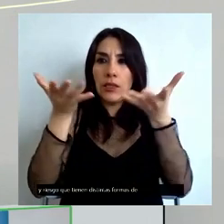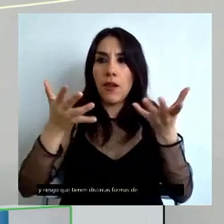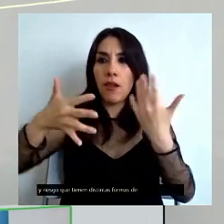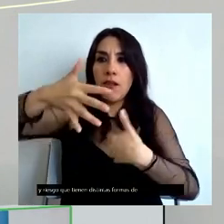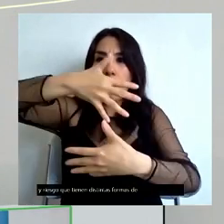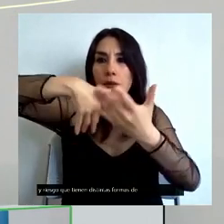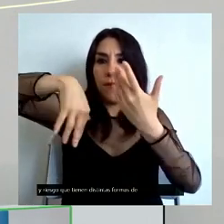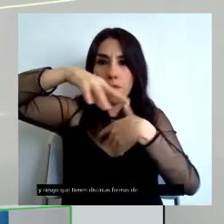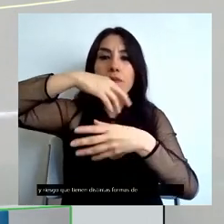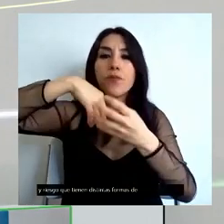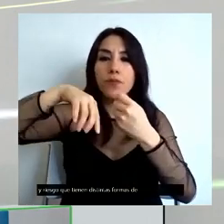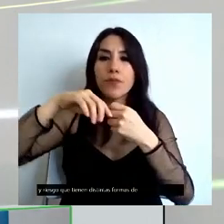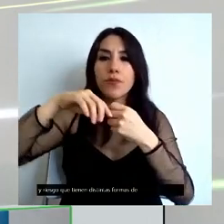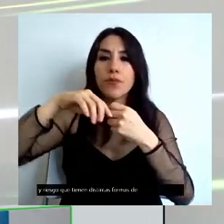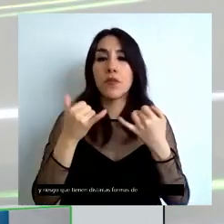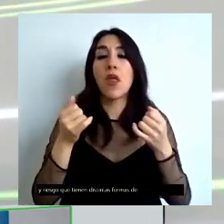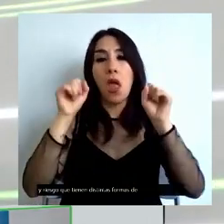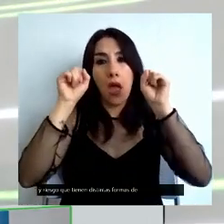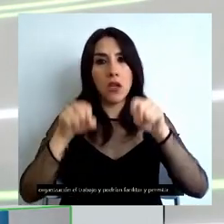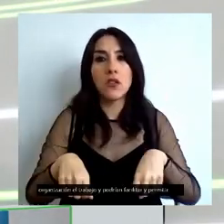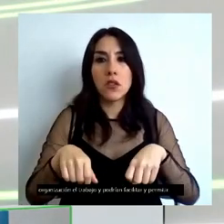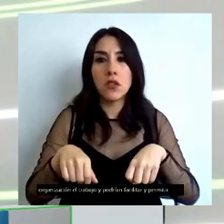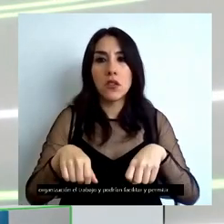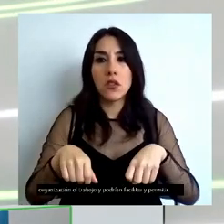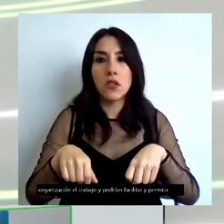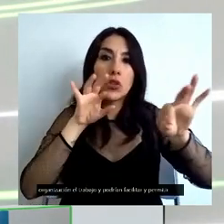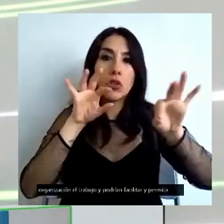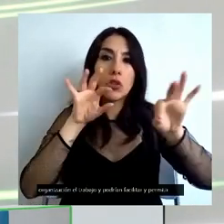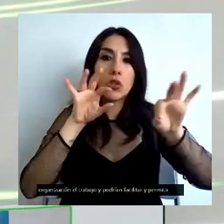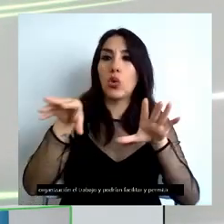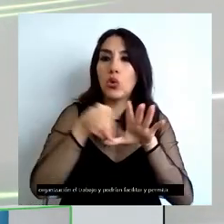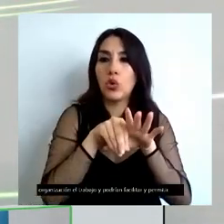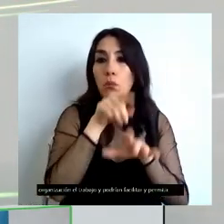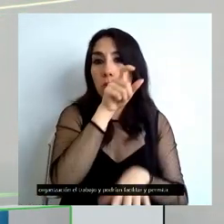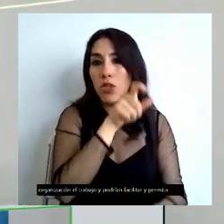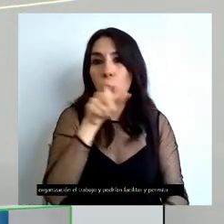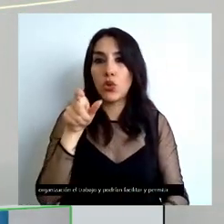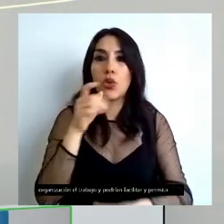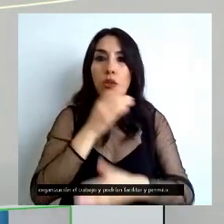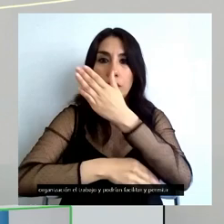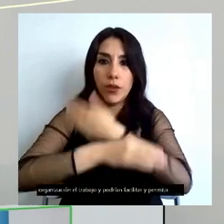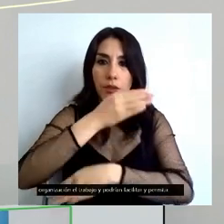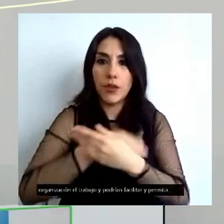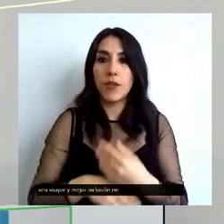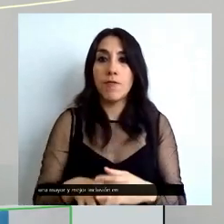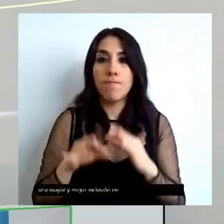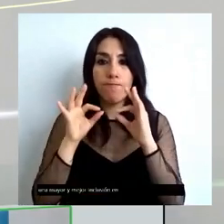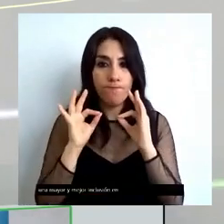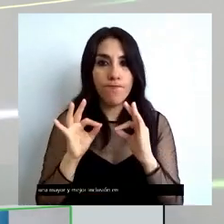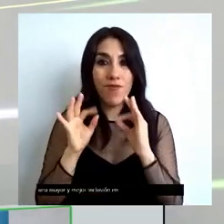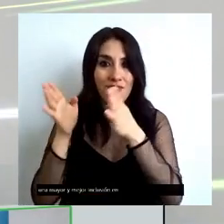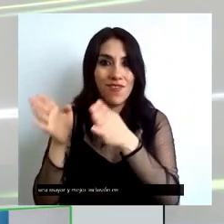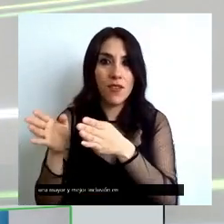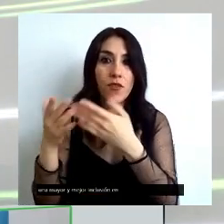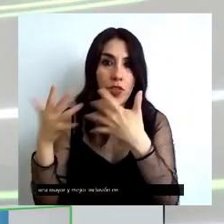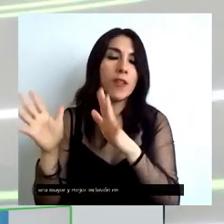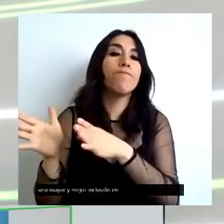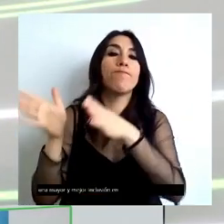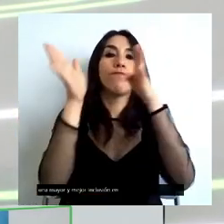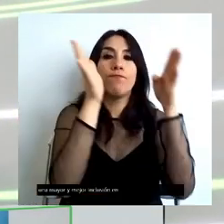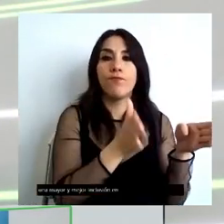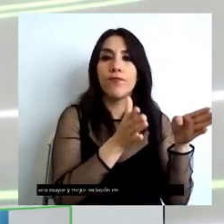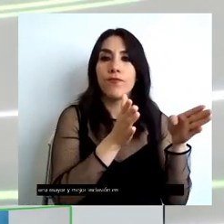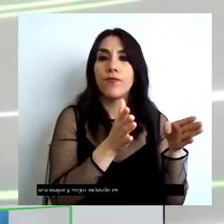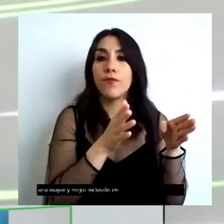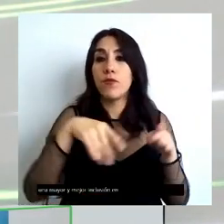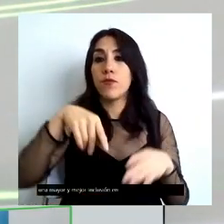we can guarantee a better inclusion of people with disability, and we also need to